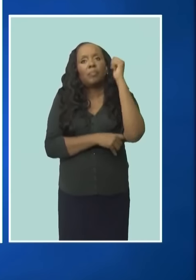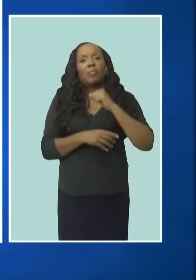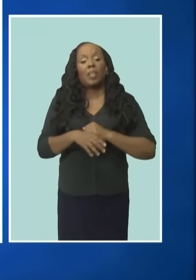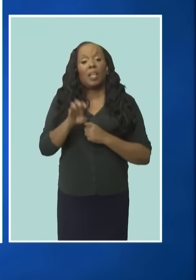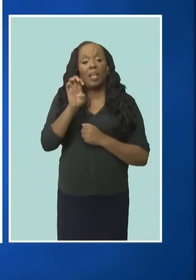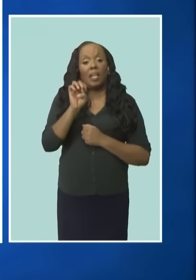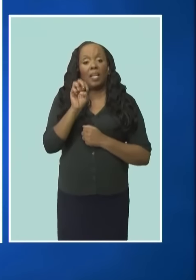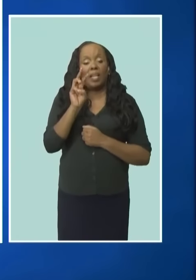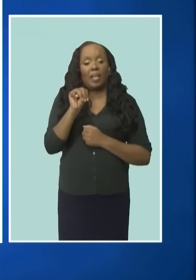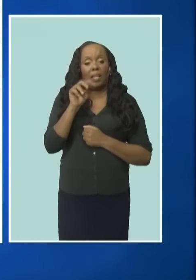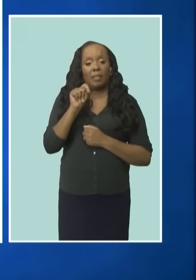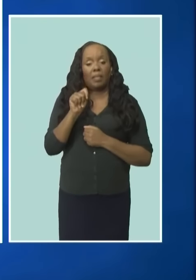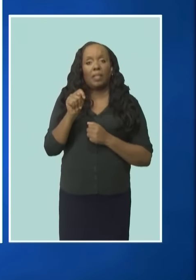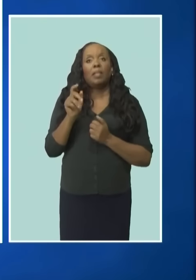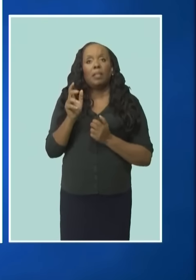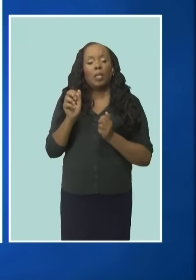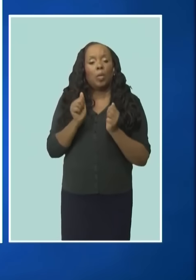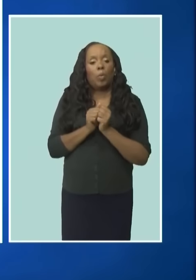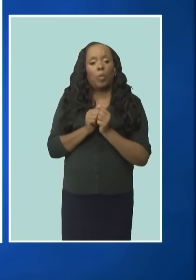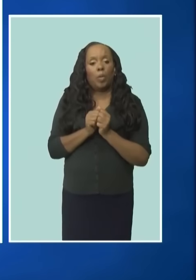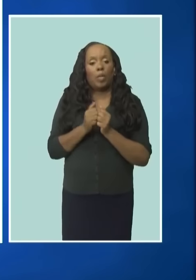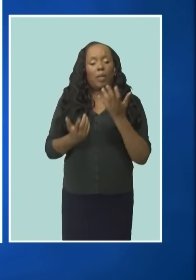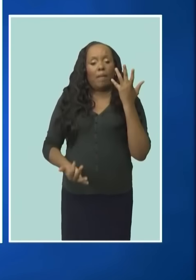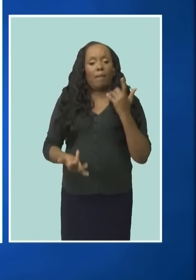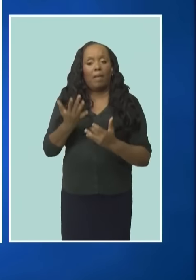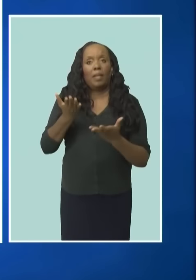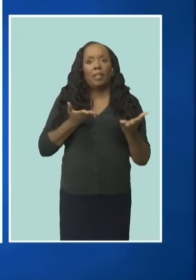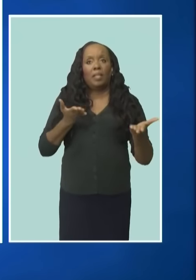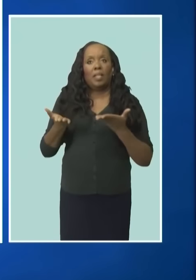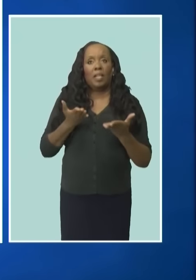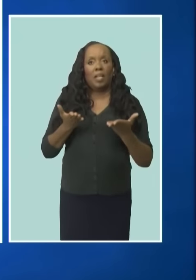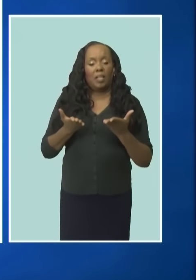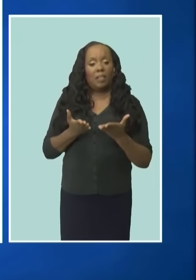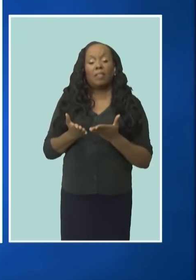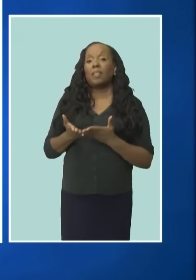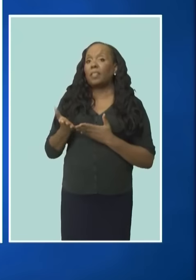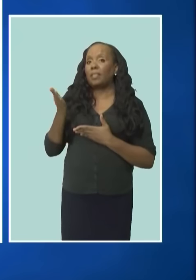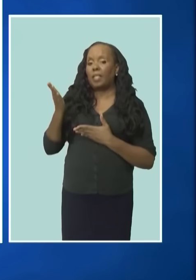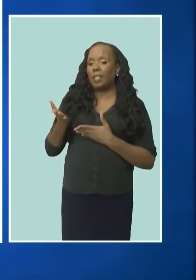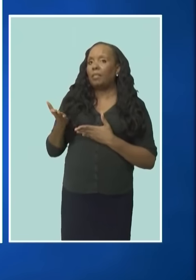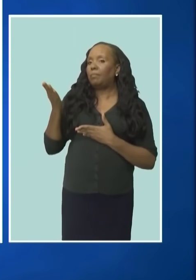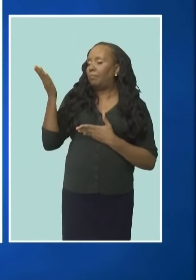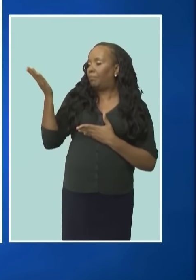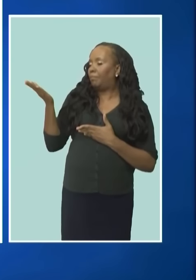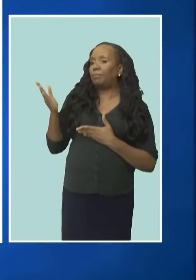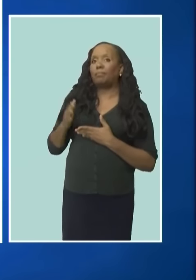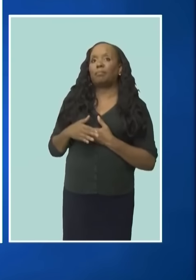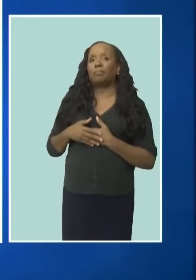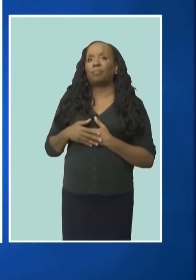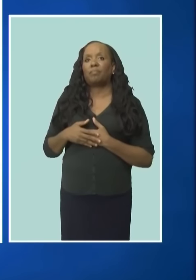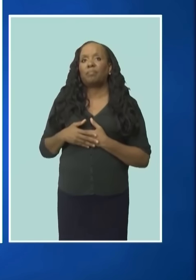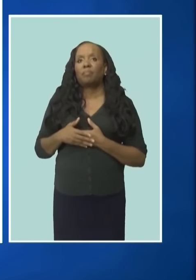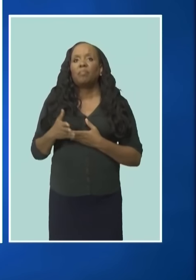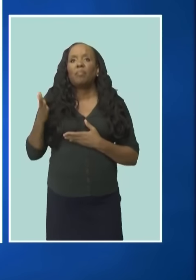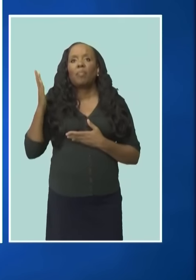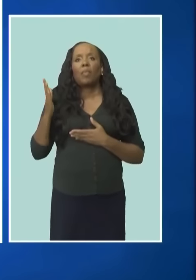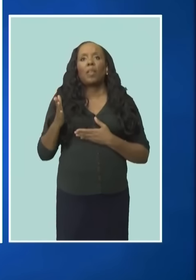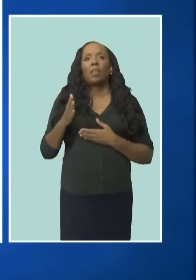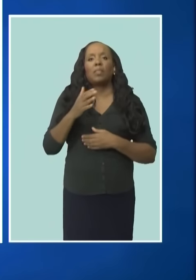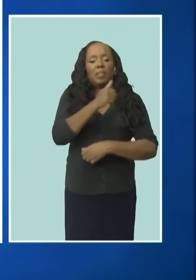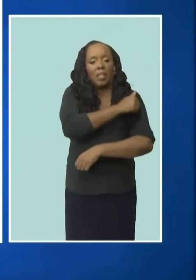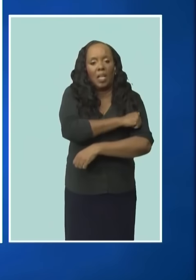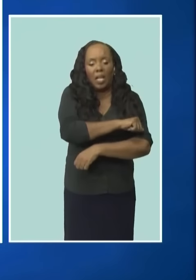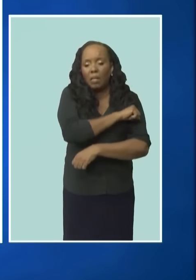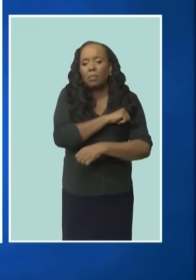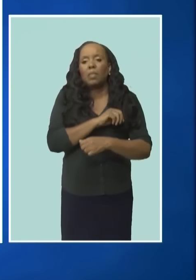with the Barbados Fire Service is Fire Officer 252 Alvin Sandiford. It's retrofitted to WHO